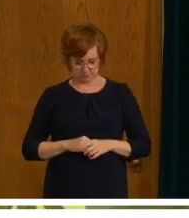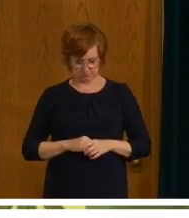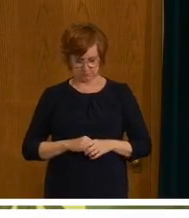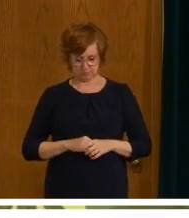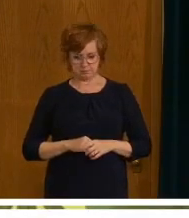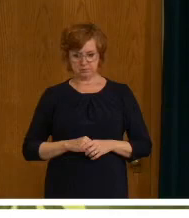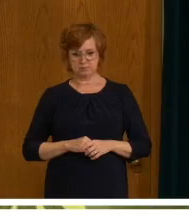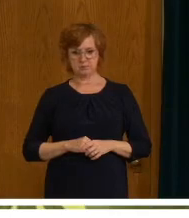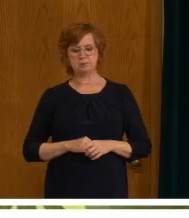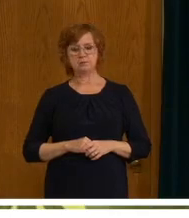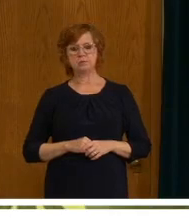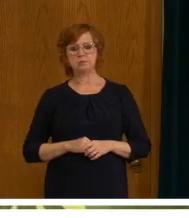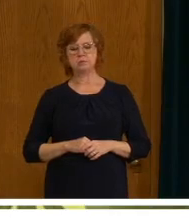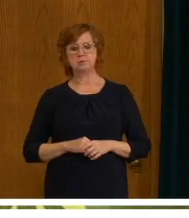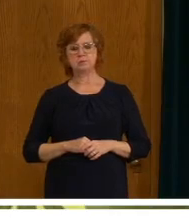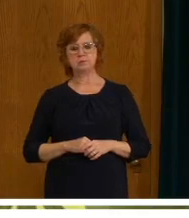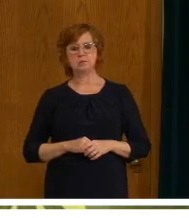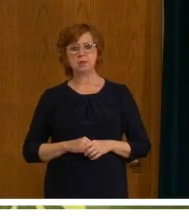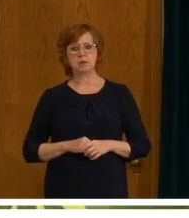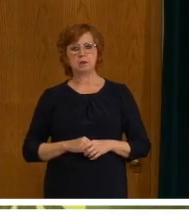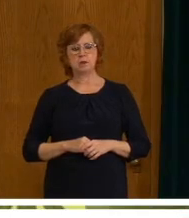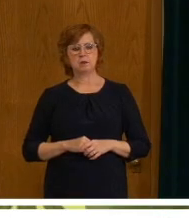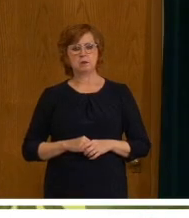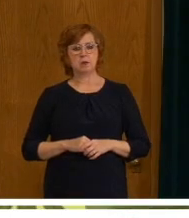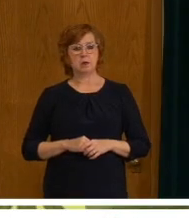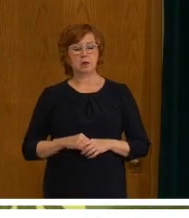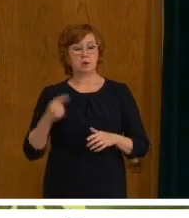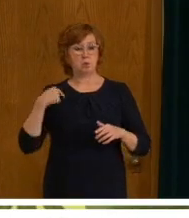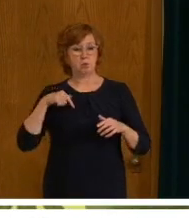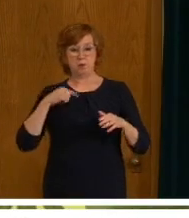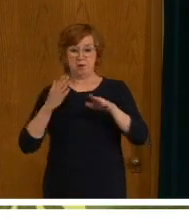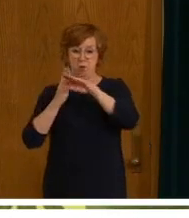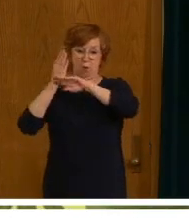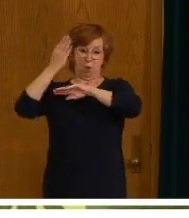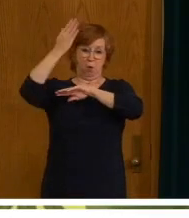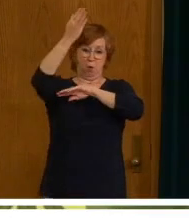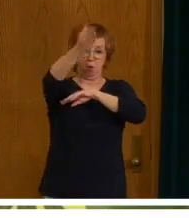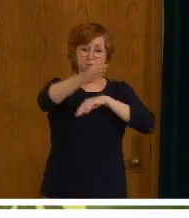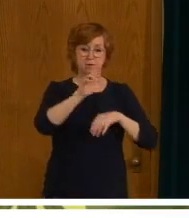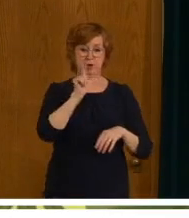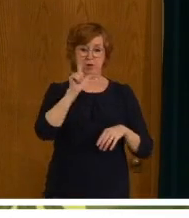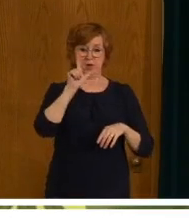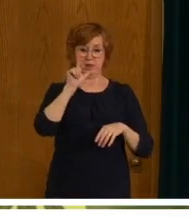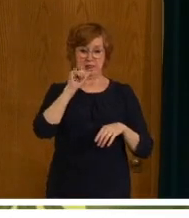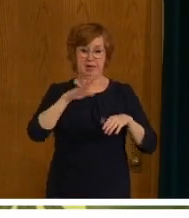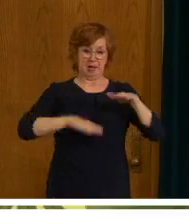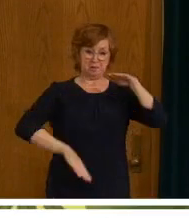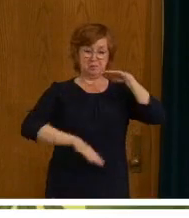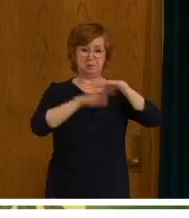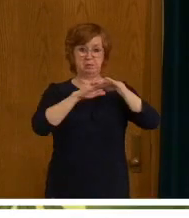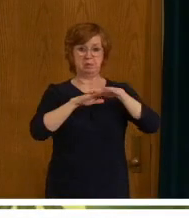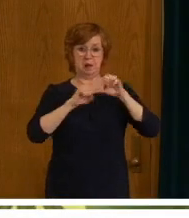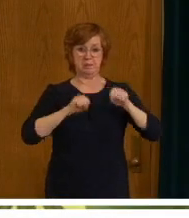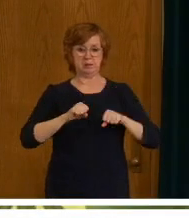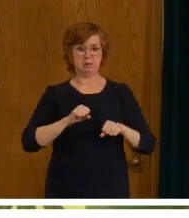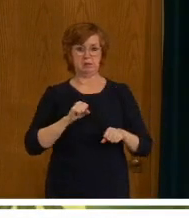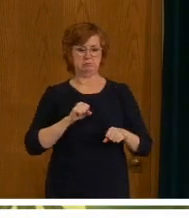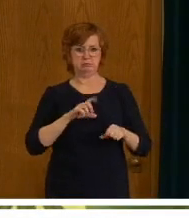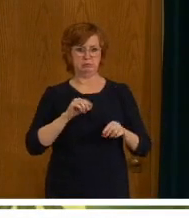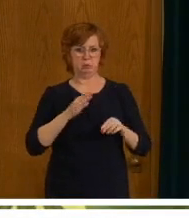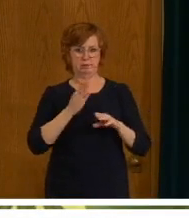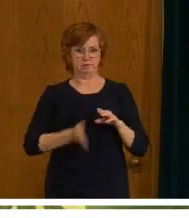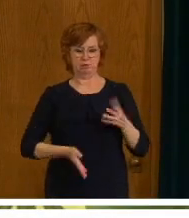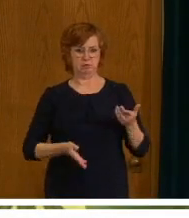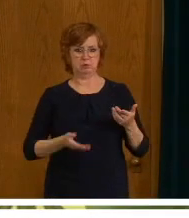our ability to test with our PCR testing in Saskatoon and Regina and elsewhere in the province. But I do believe that we're seeing a little